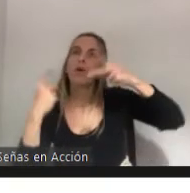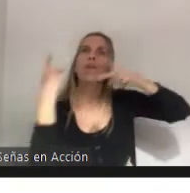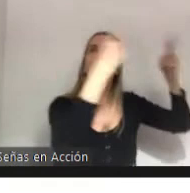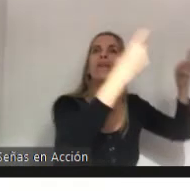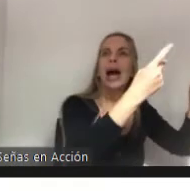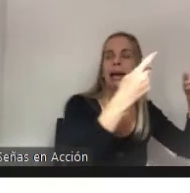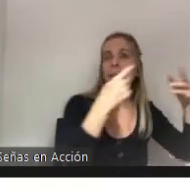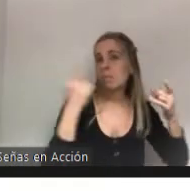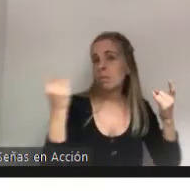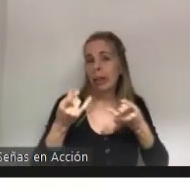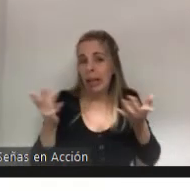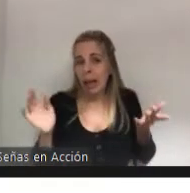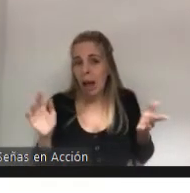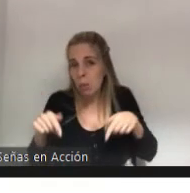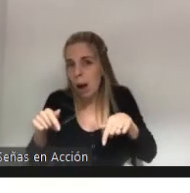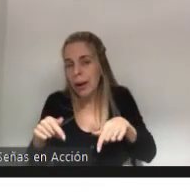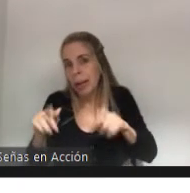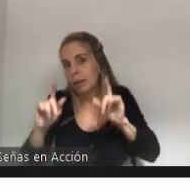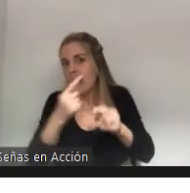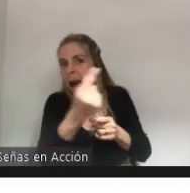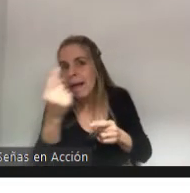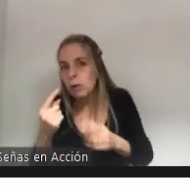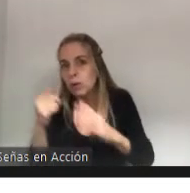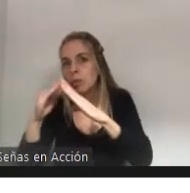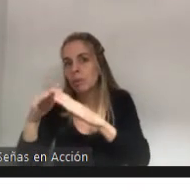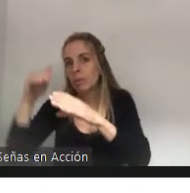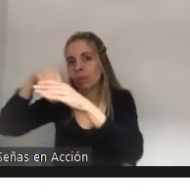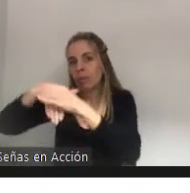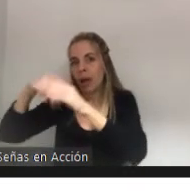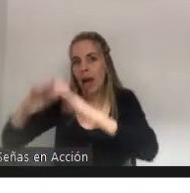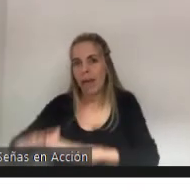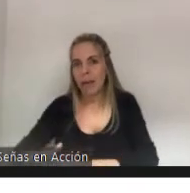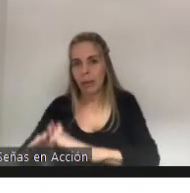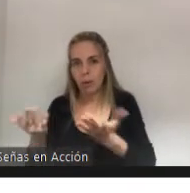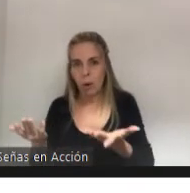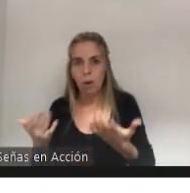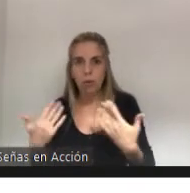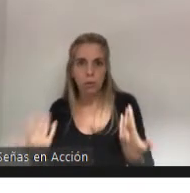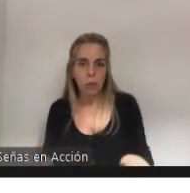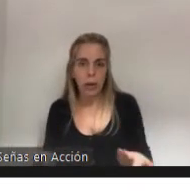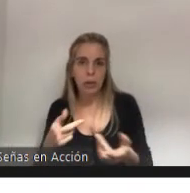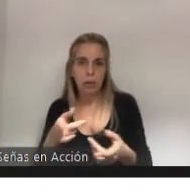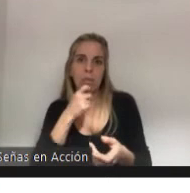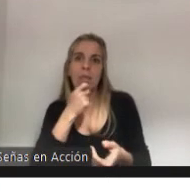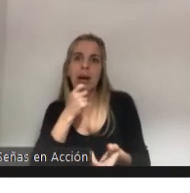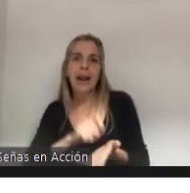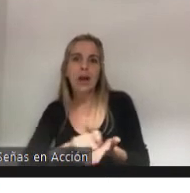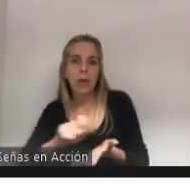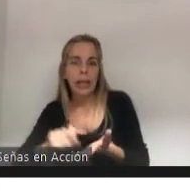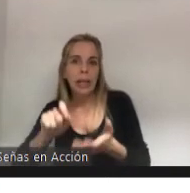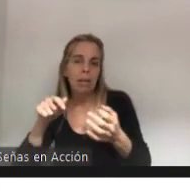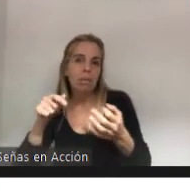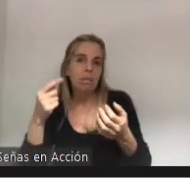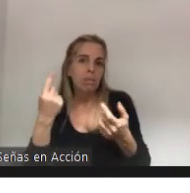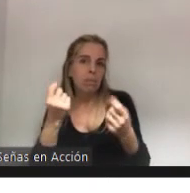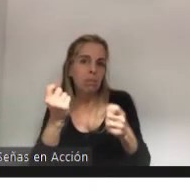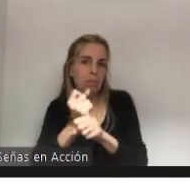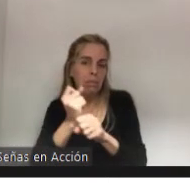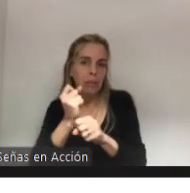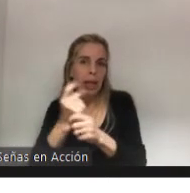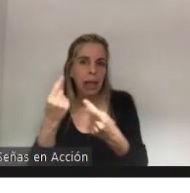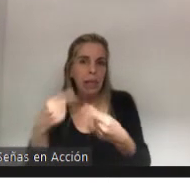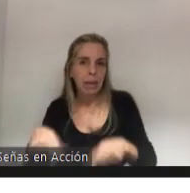Sometimes you would say, well, I'm on my way to Basel. So the role of the media has been really very good when it comes to